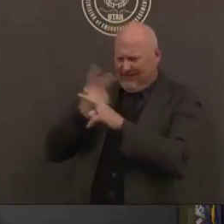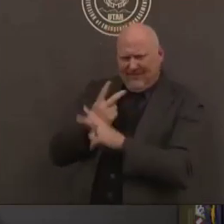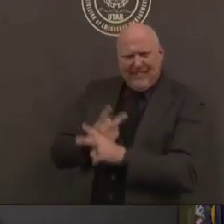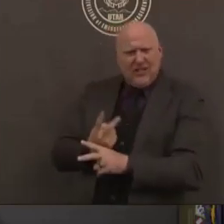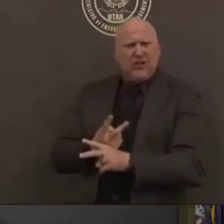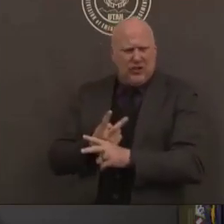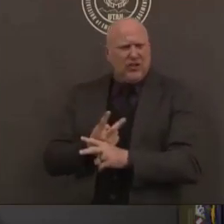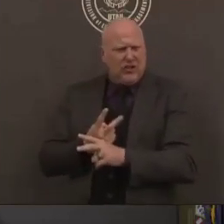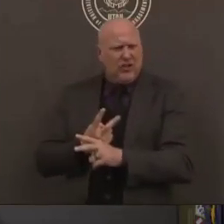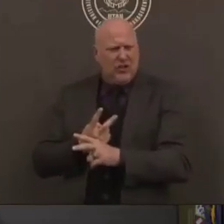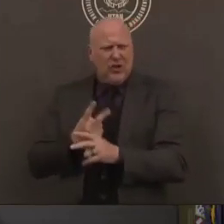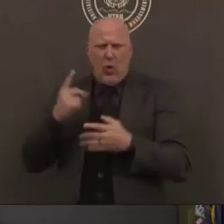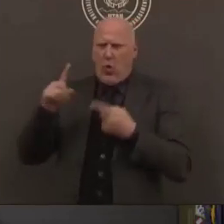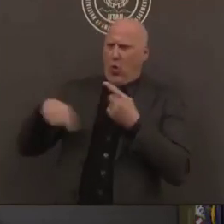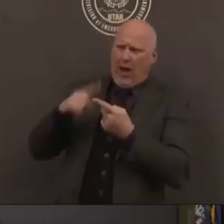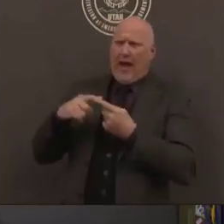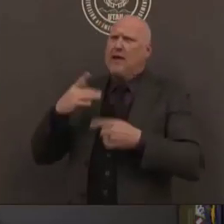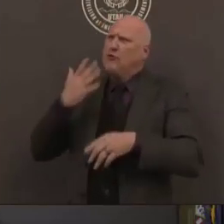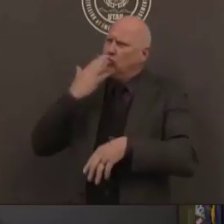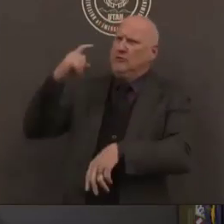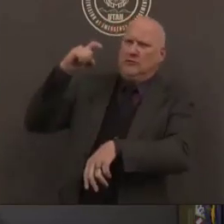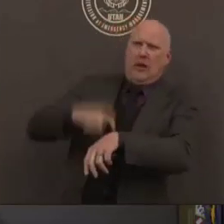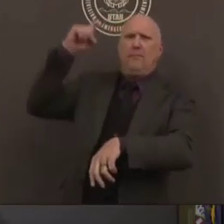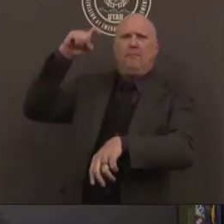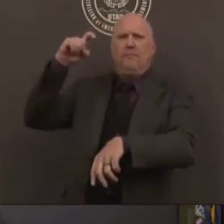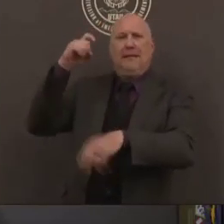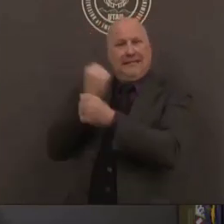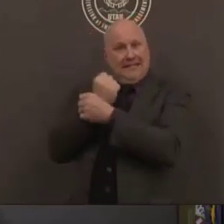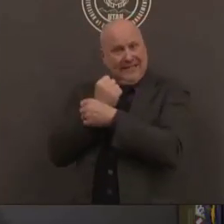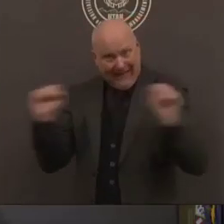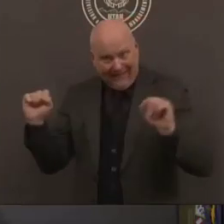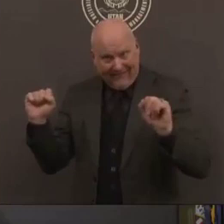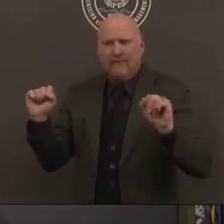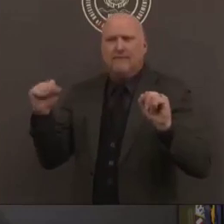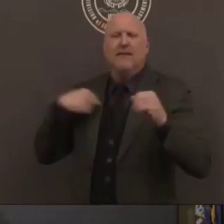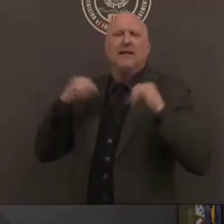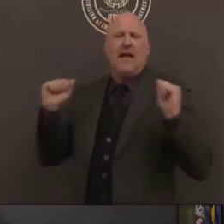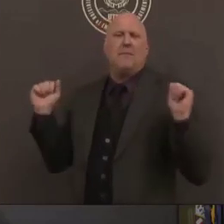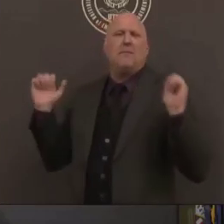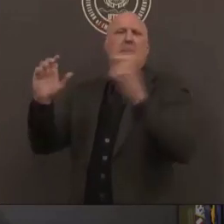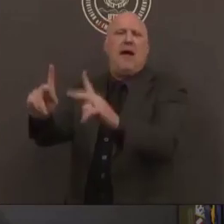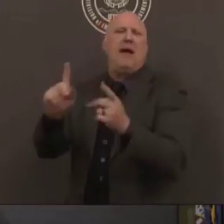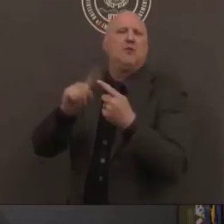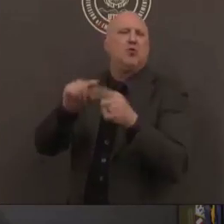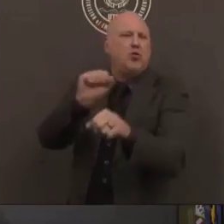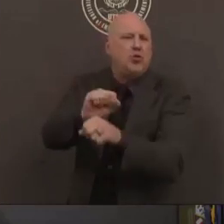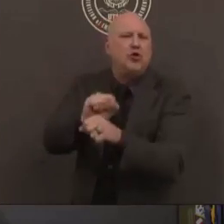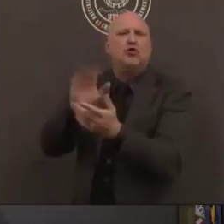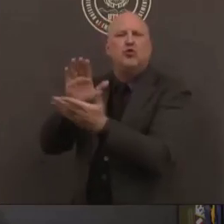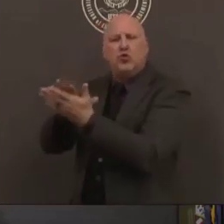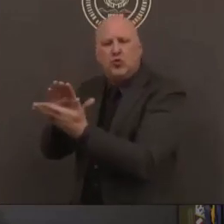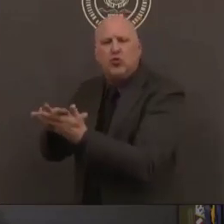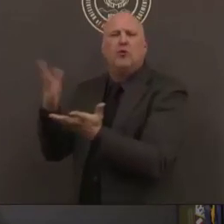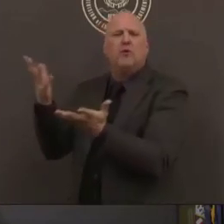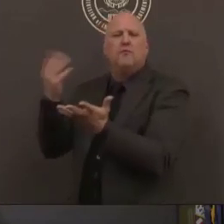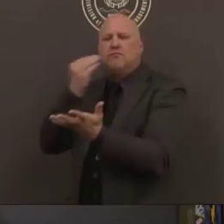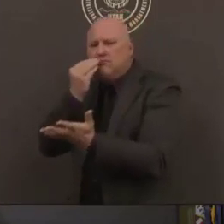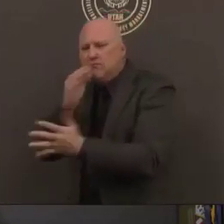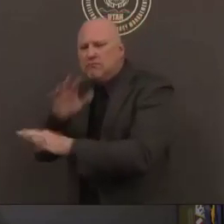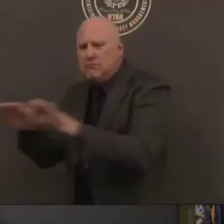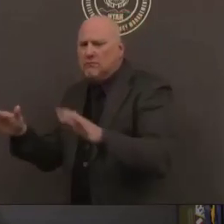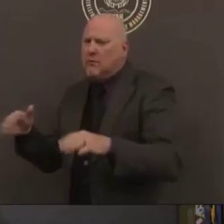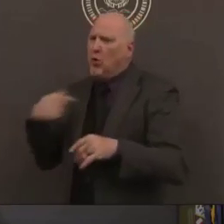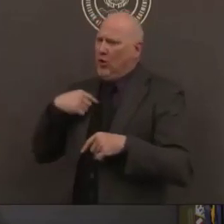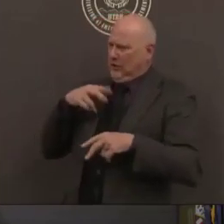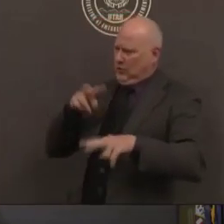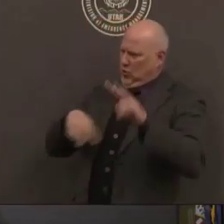up the economy more, but also safely. Things we're looking at include, the rate of cases. We want to see a steady